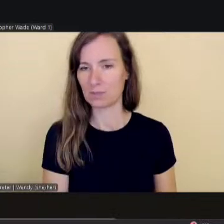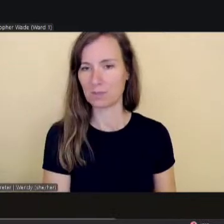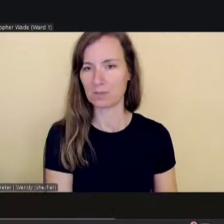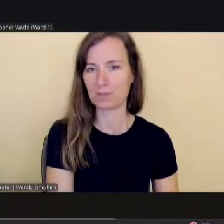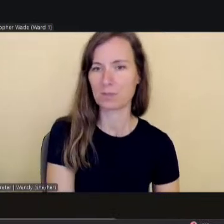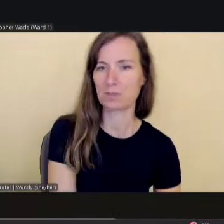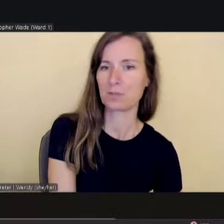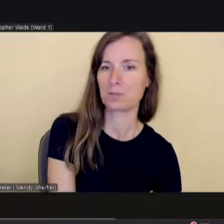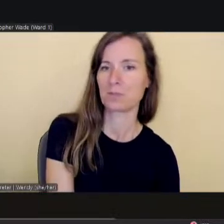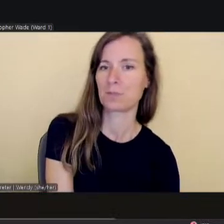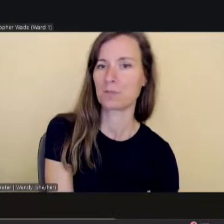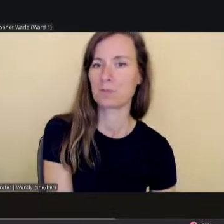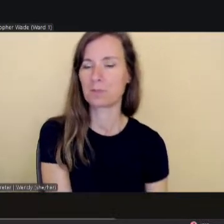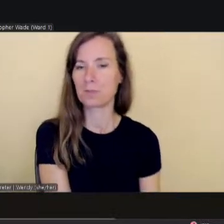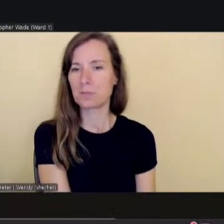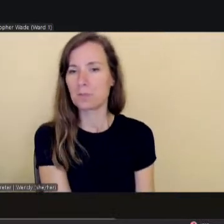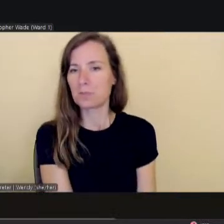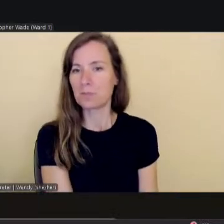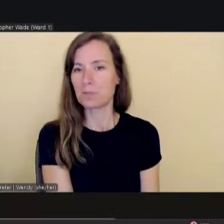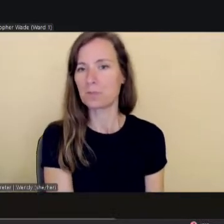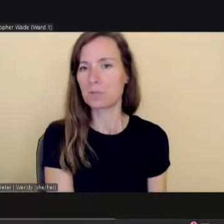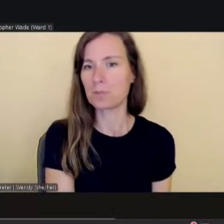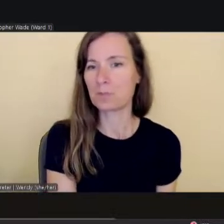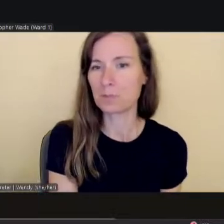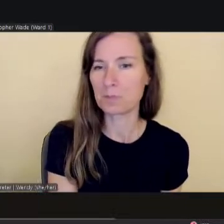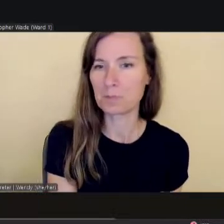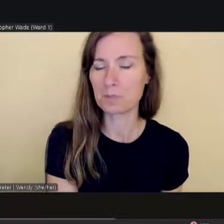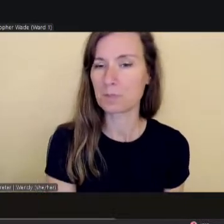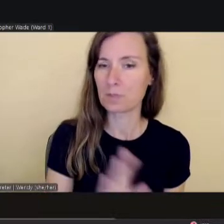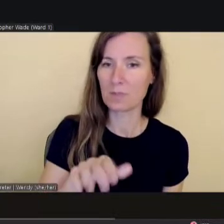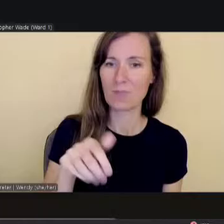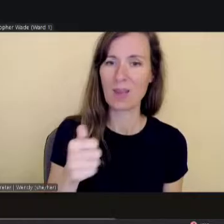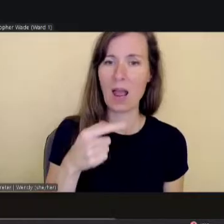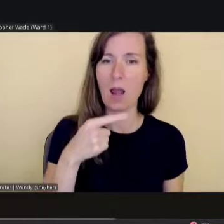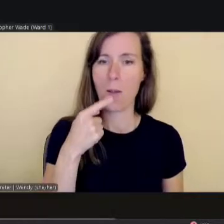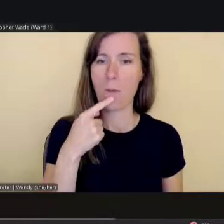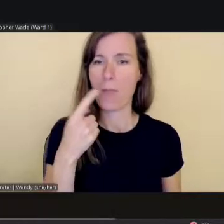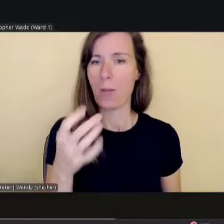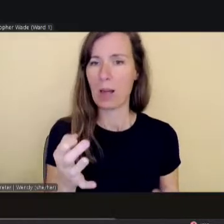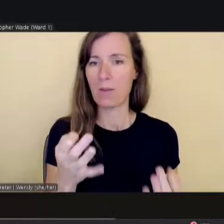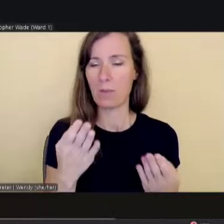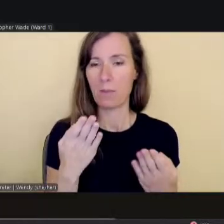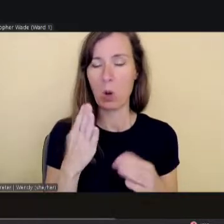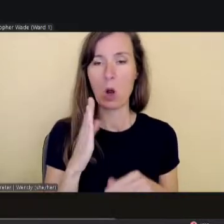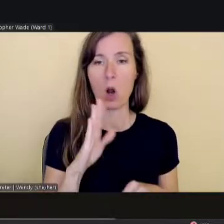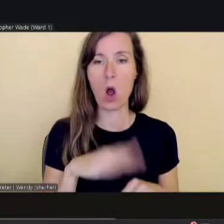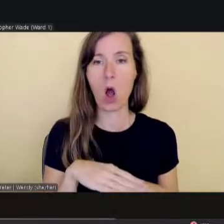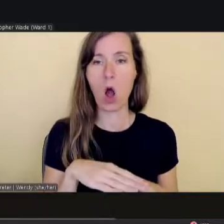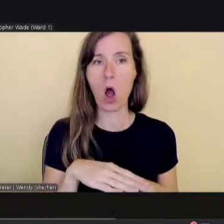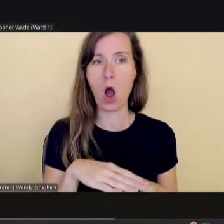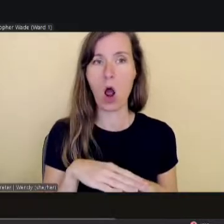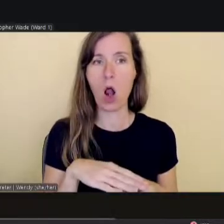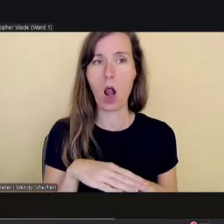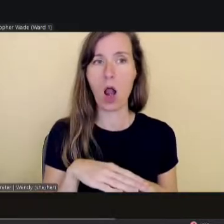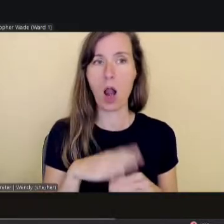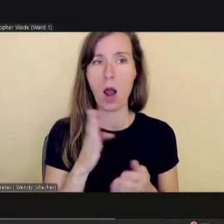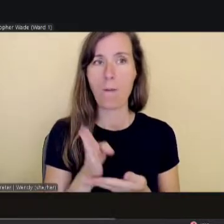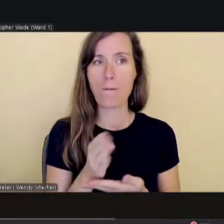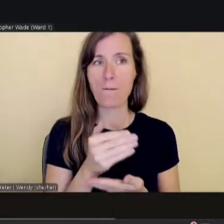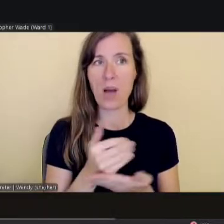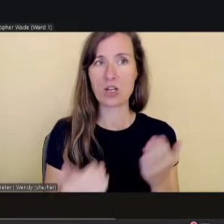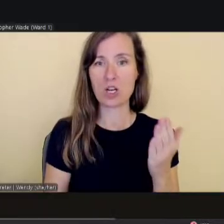Any public input on a prospective budget adjustment to